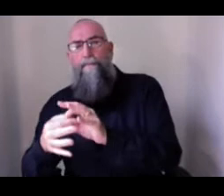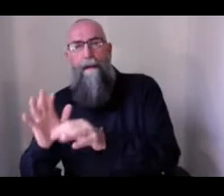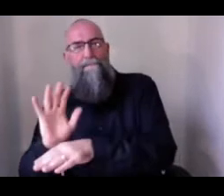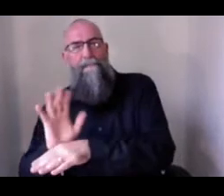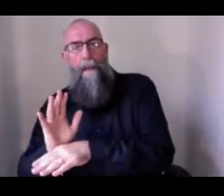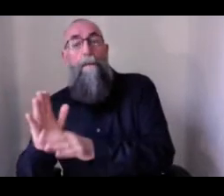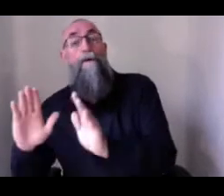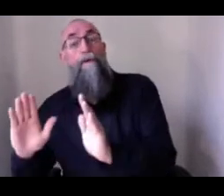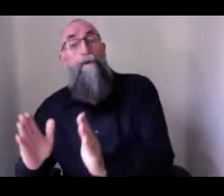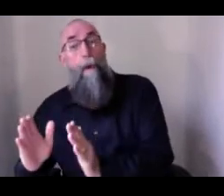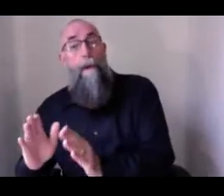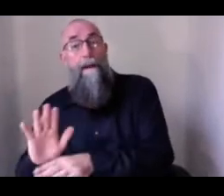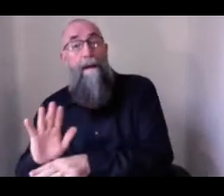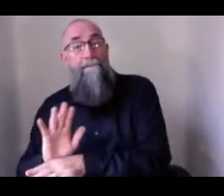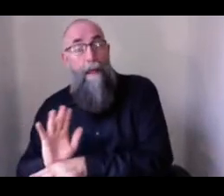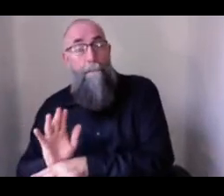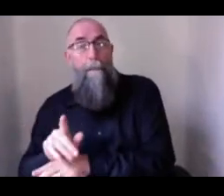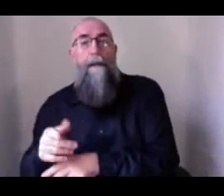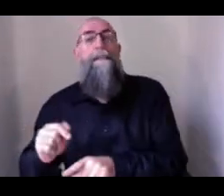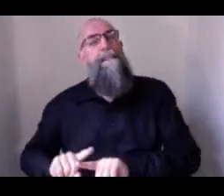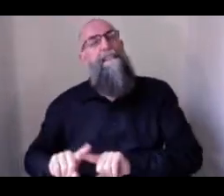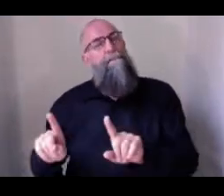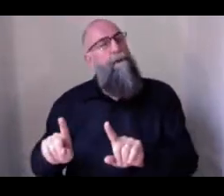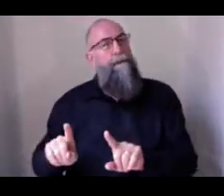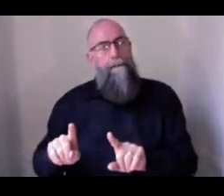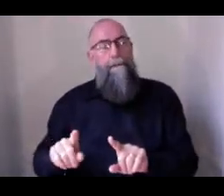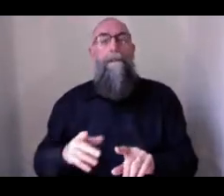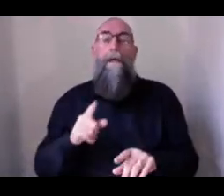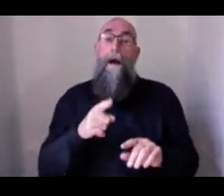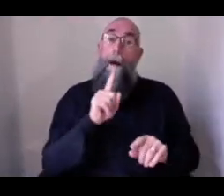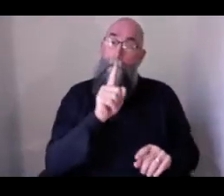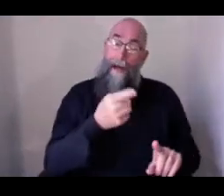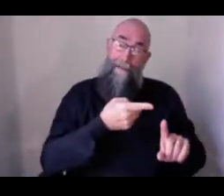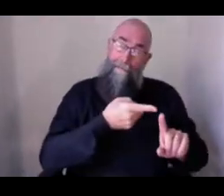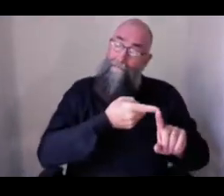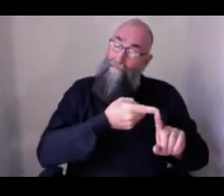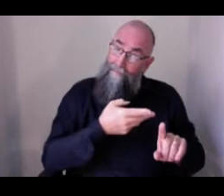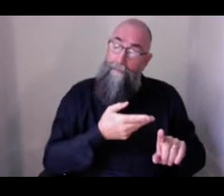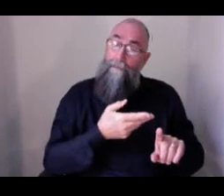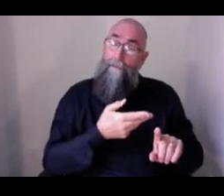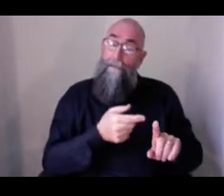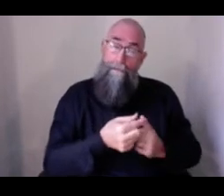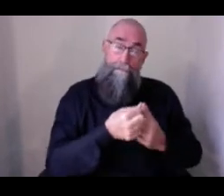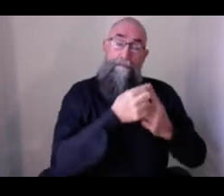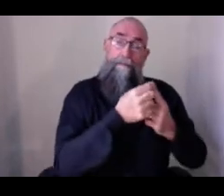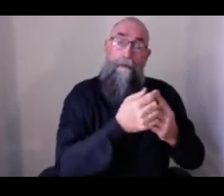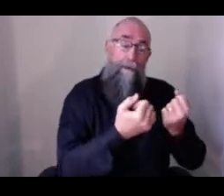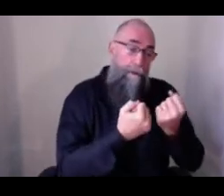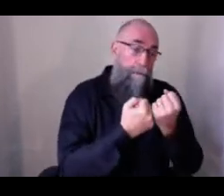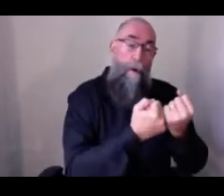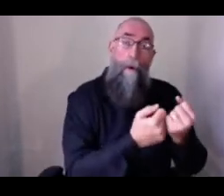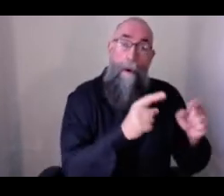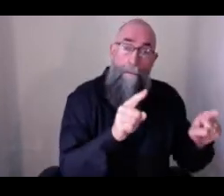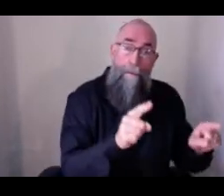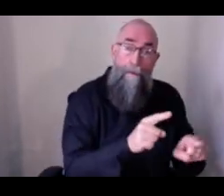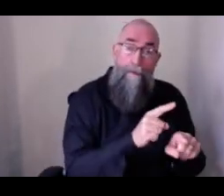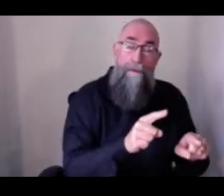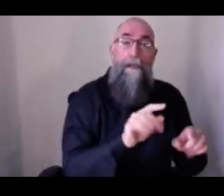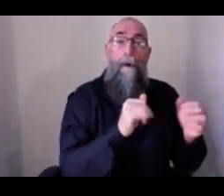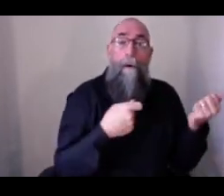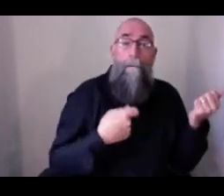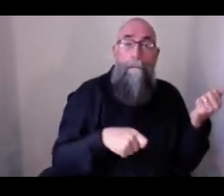albeit. But if it's primarily to support the work of a musician or a band, then I think it